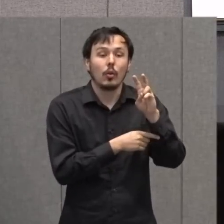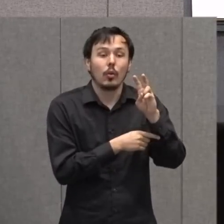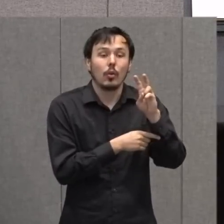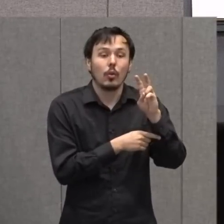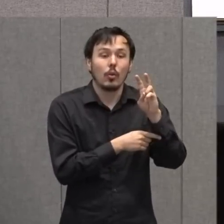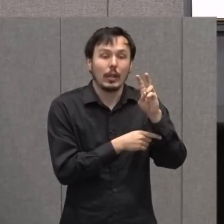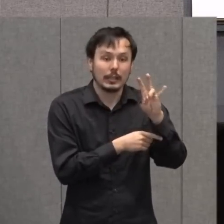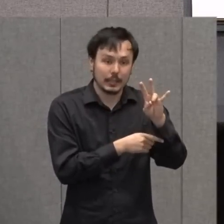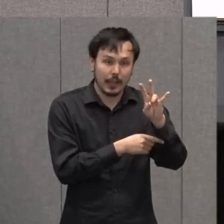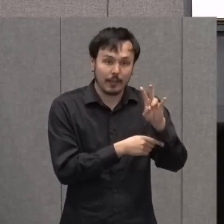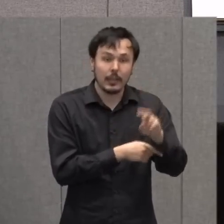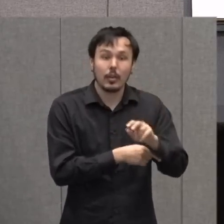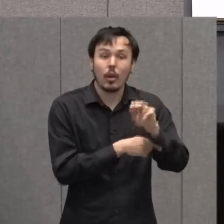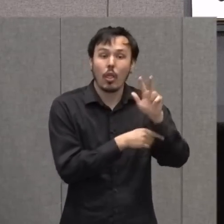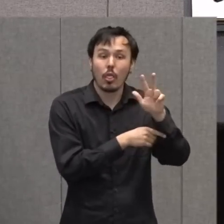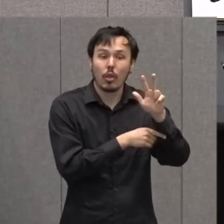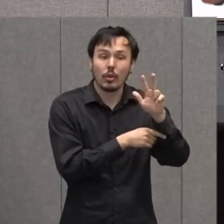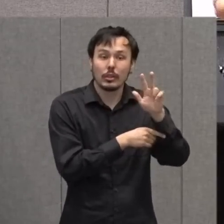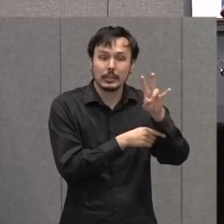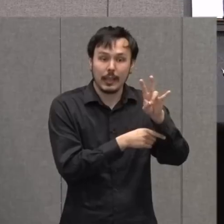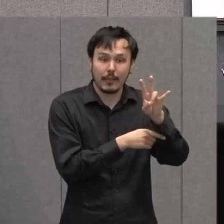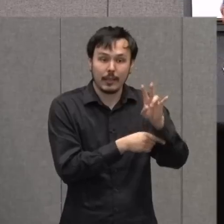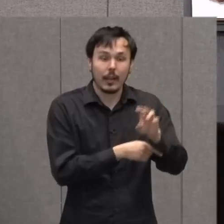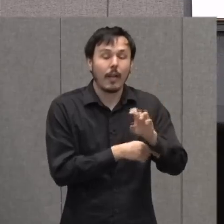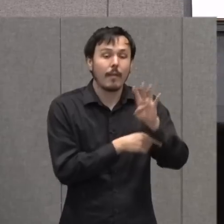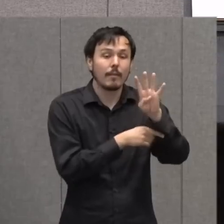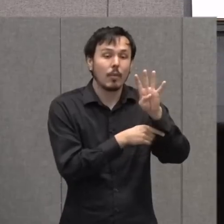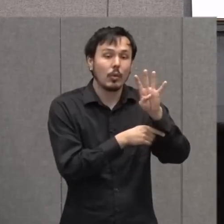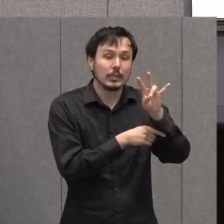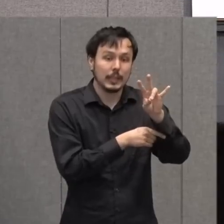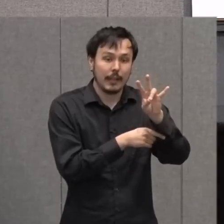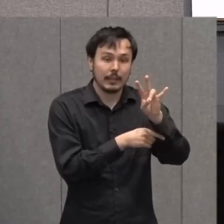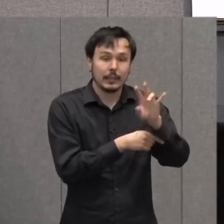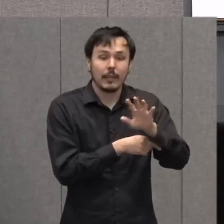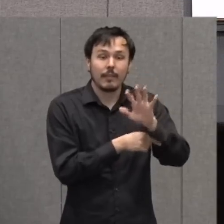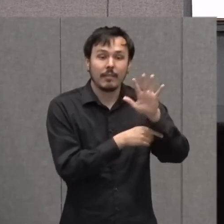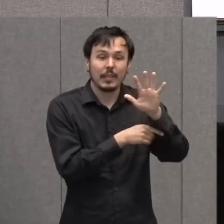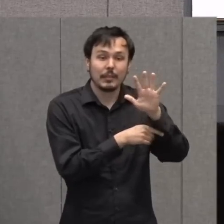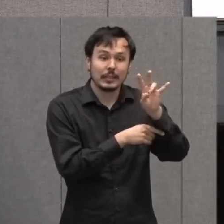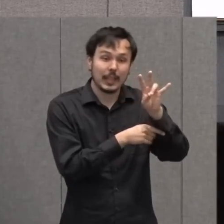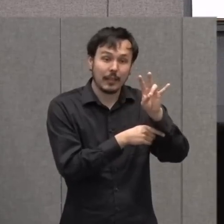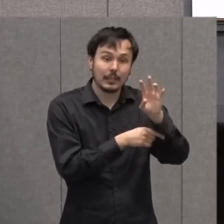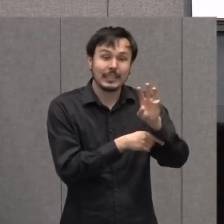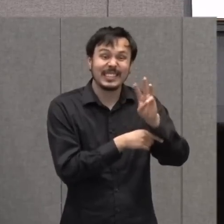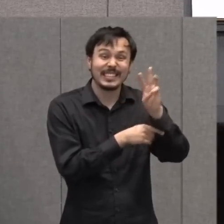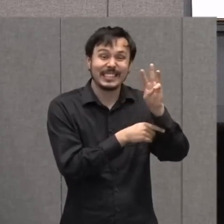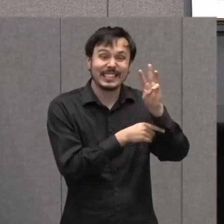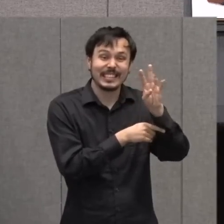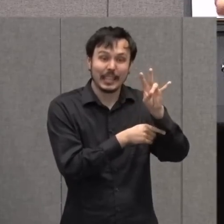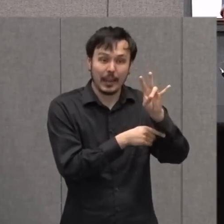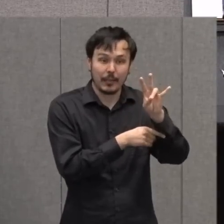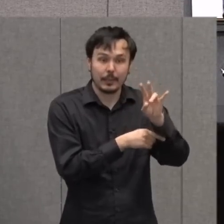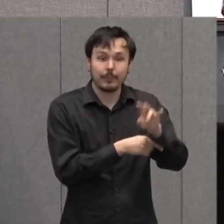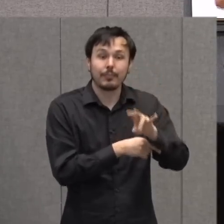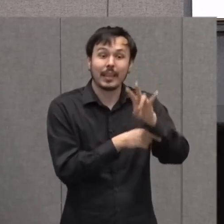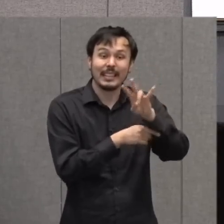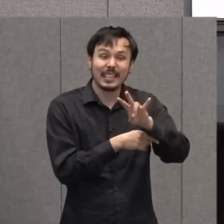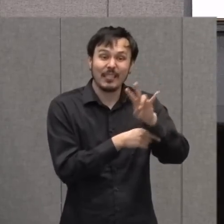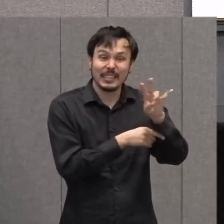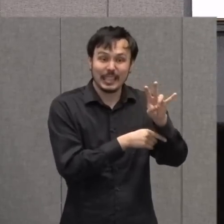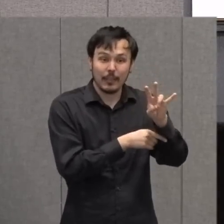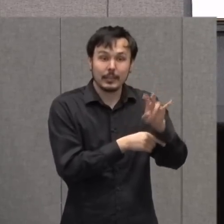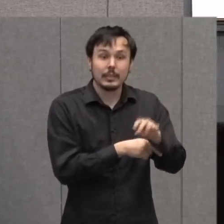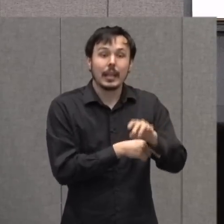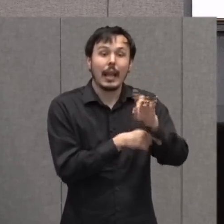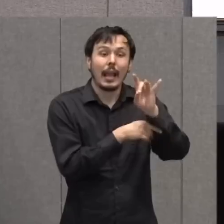37, 47, 57, 67,